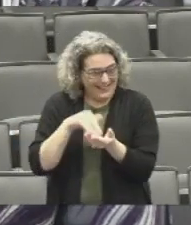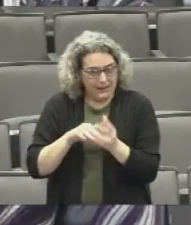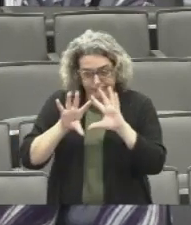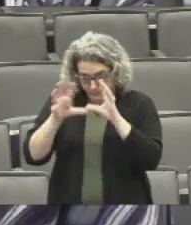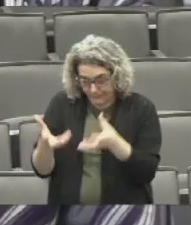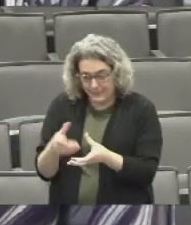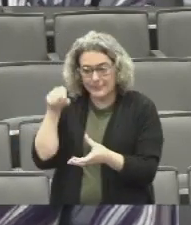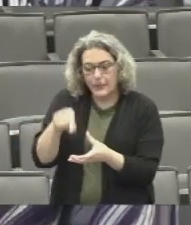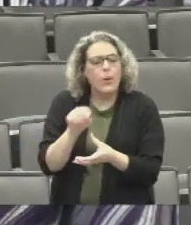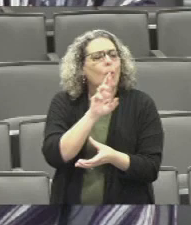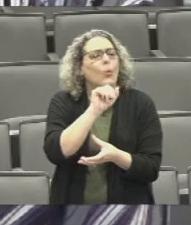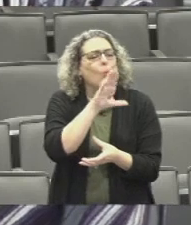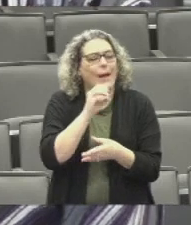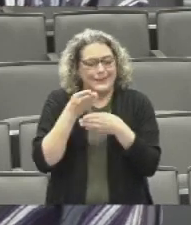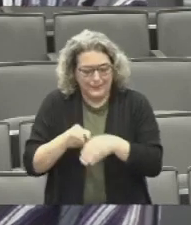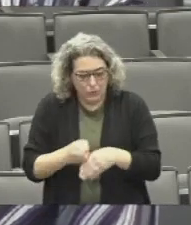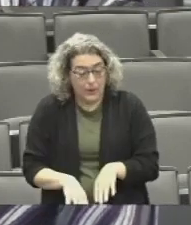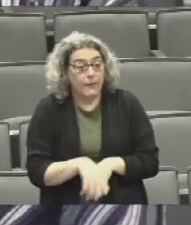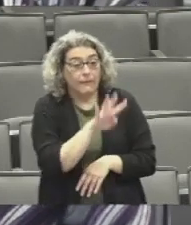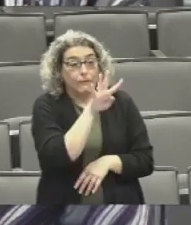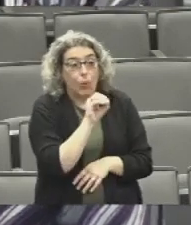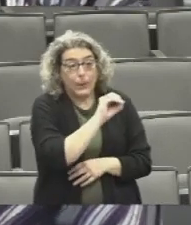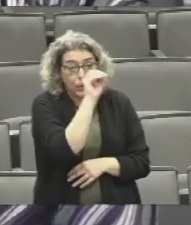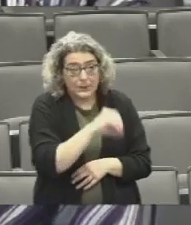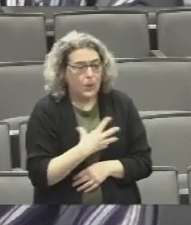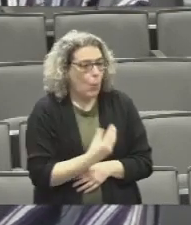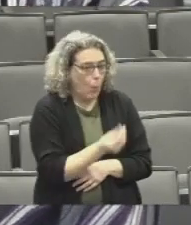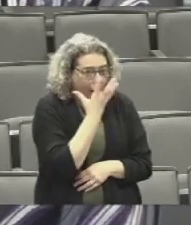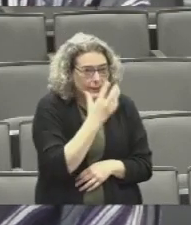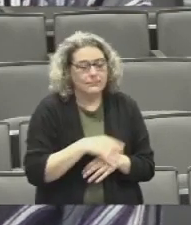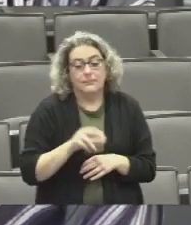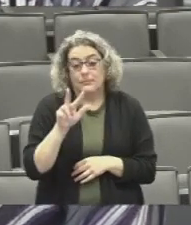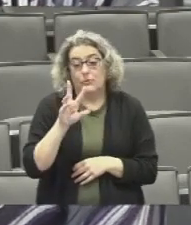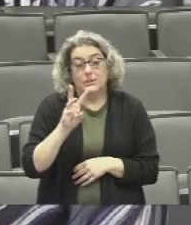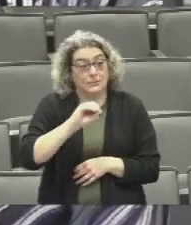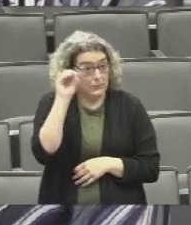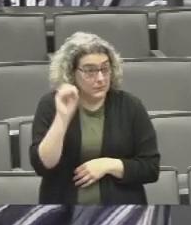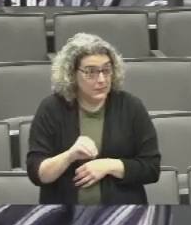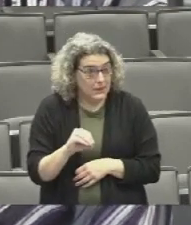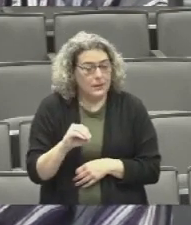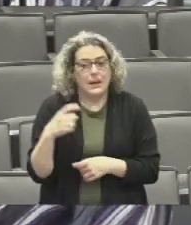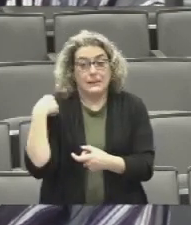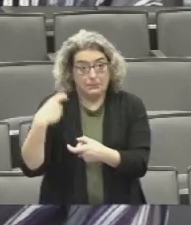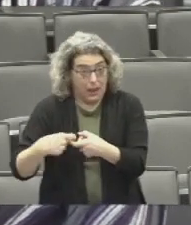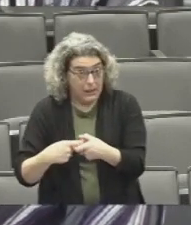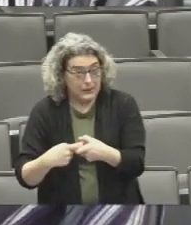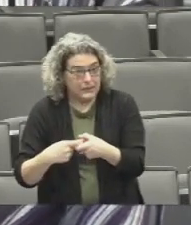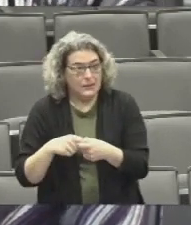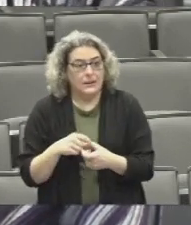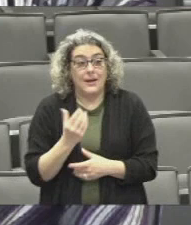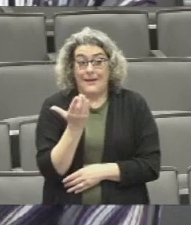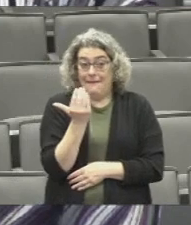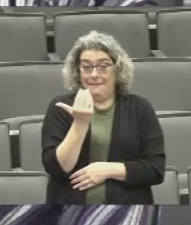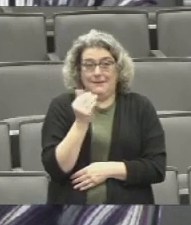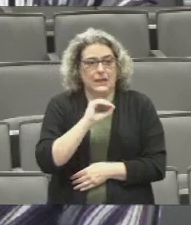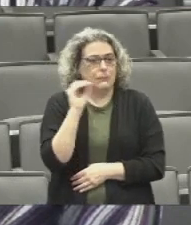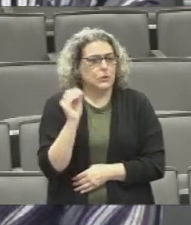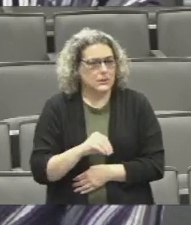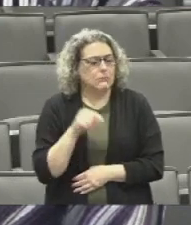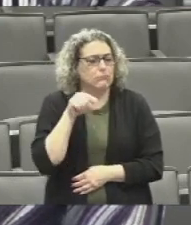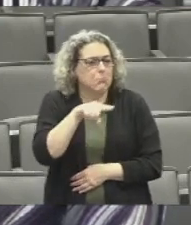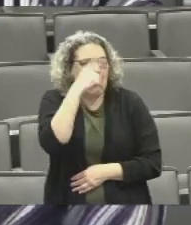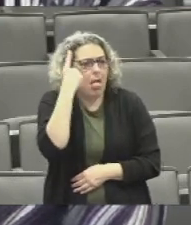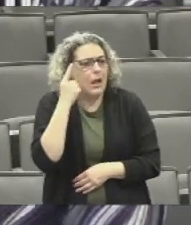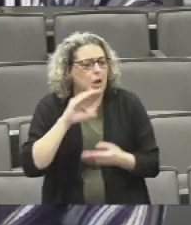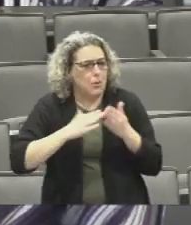recovered, we see 40% are white, 36% are Hispanic, 15% are